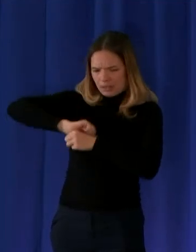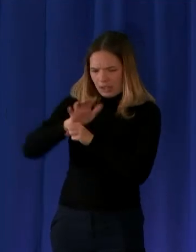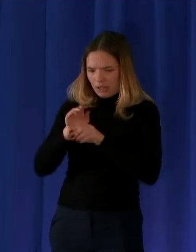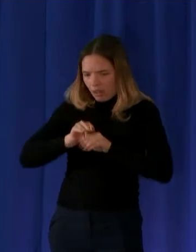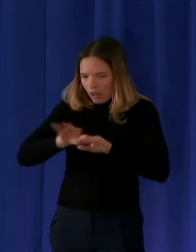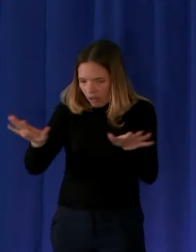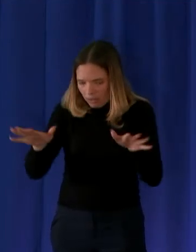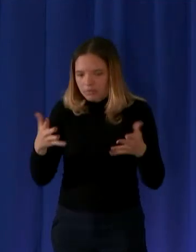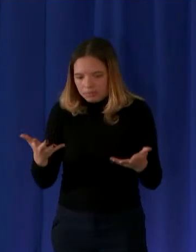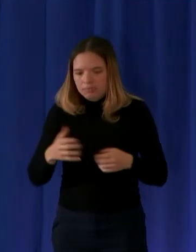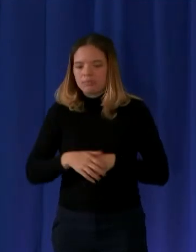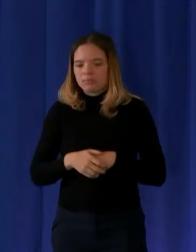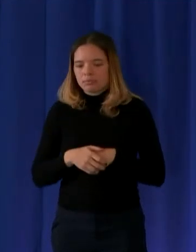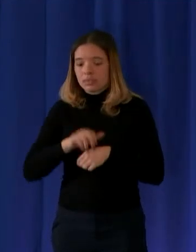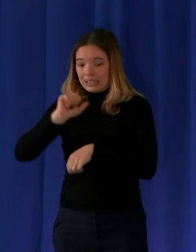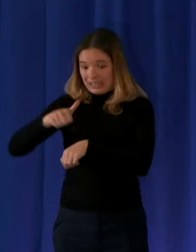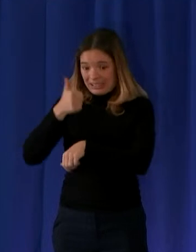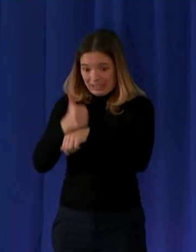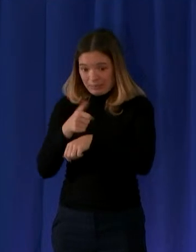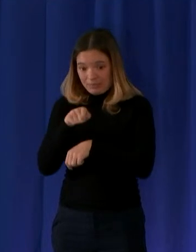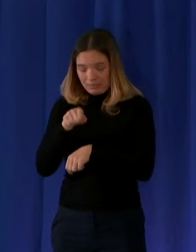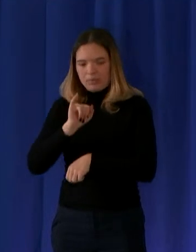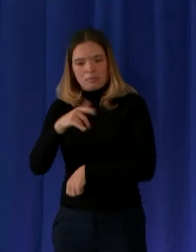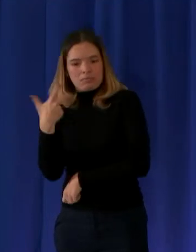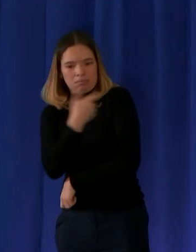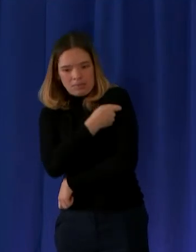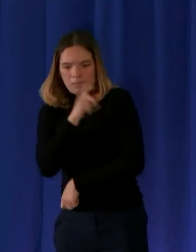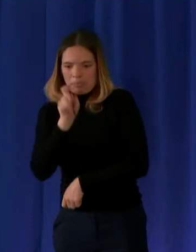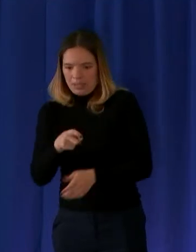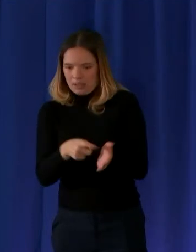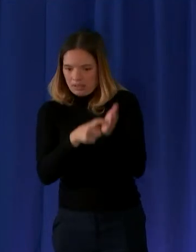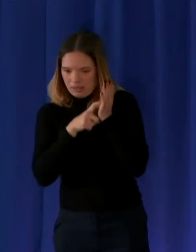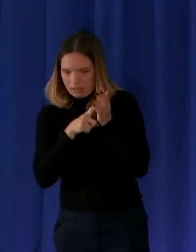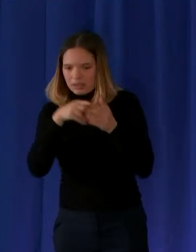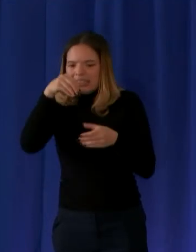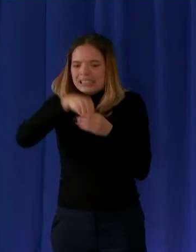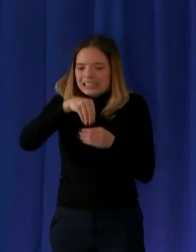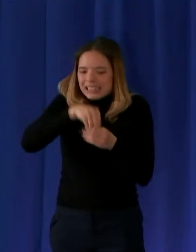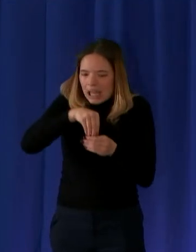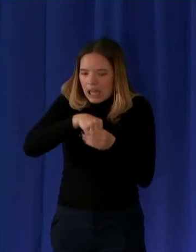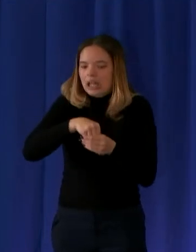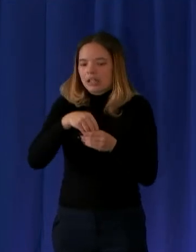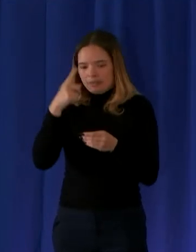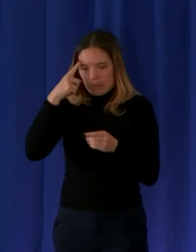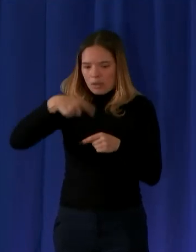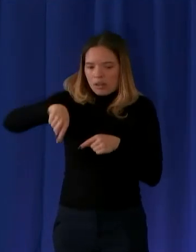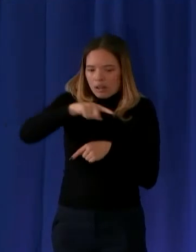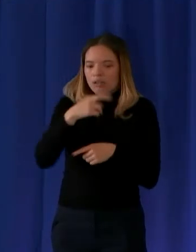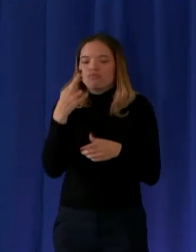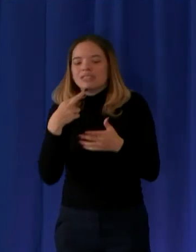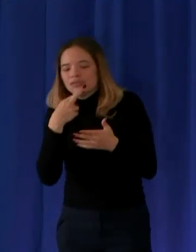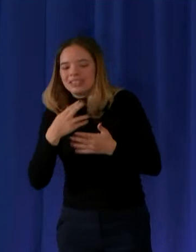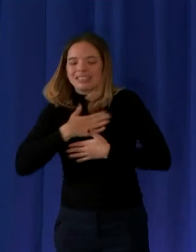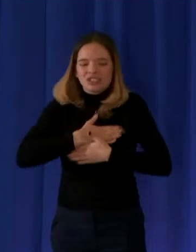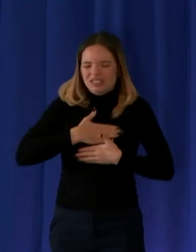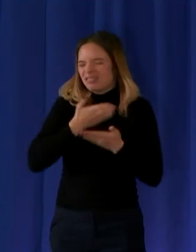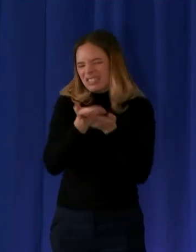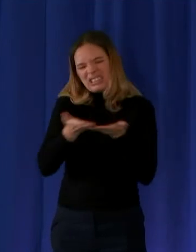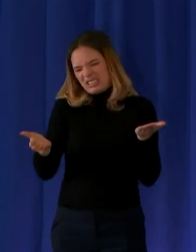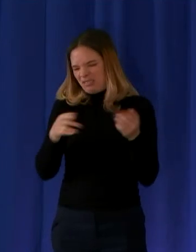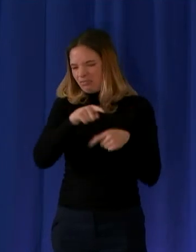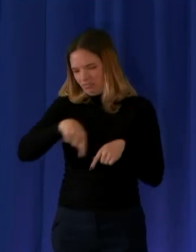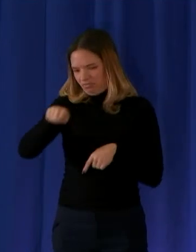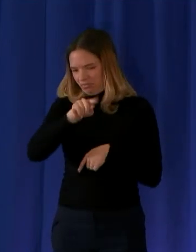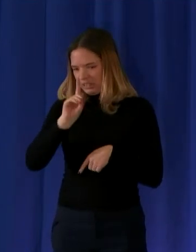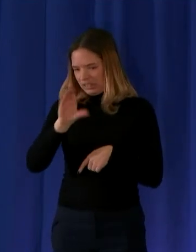a vaccine requirement for select indoor venues across the district. And